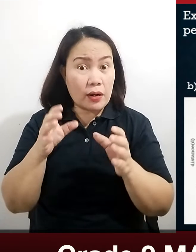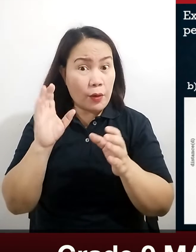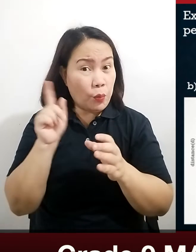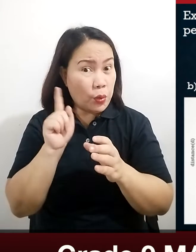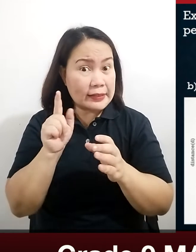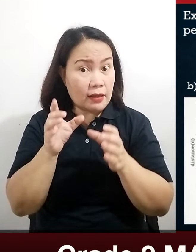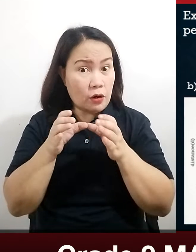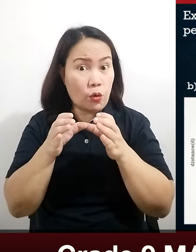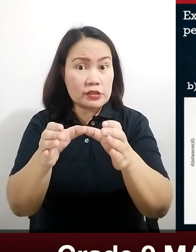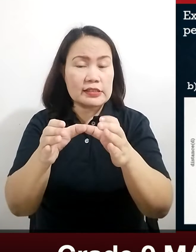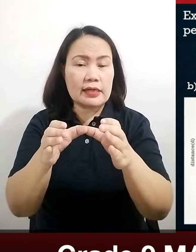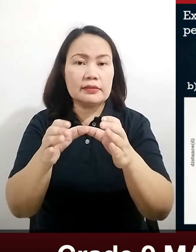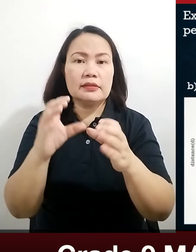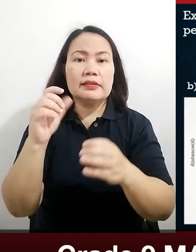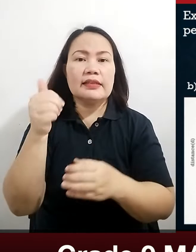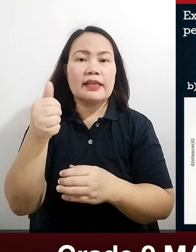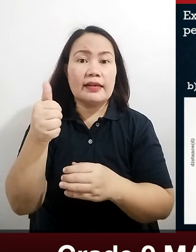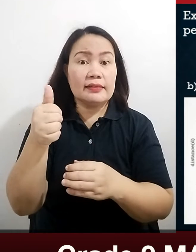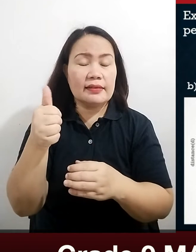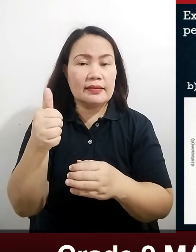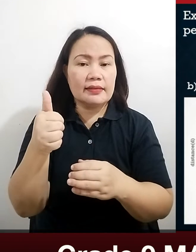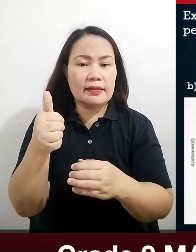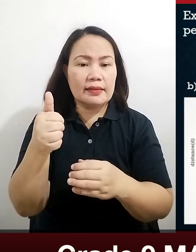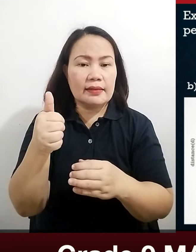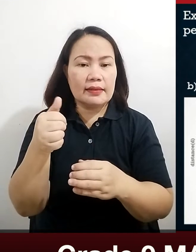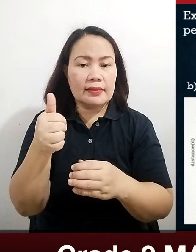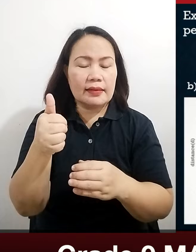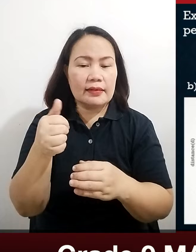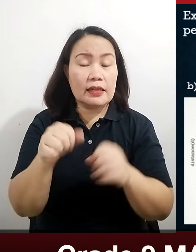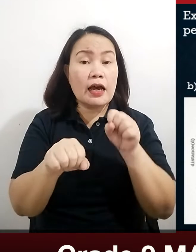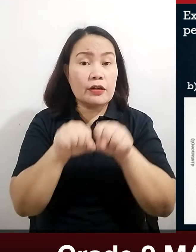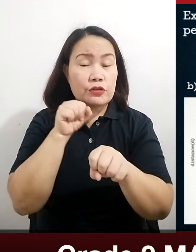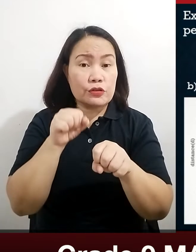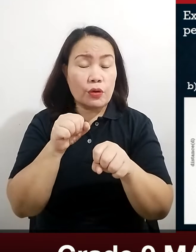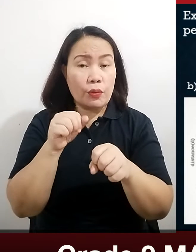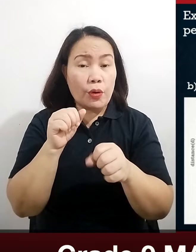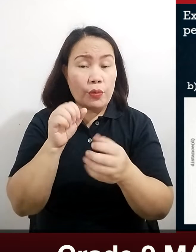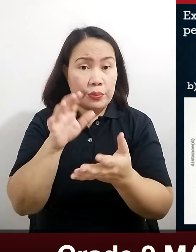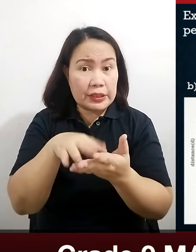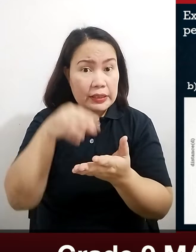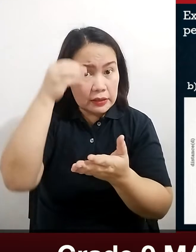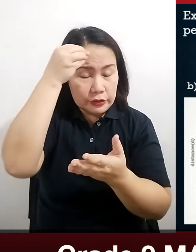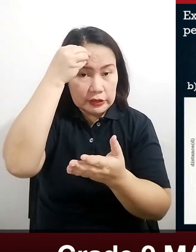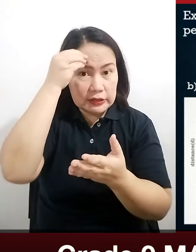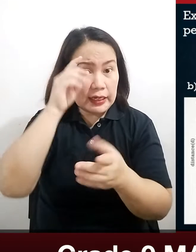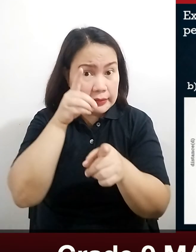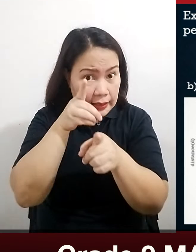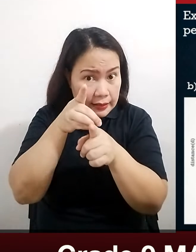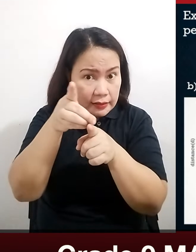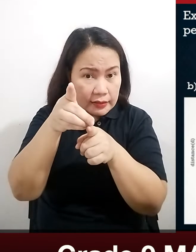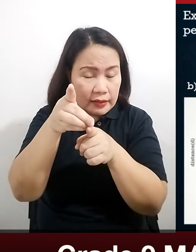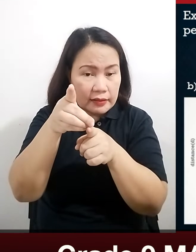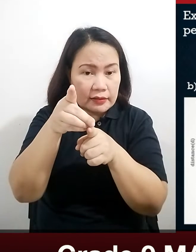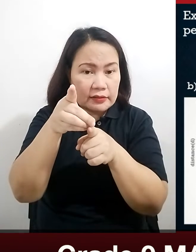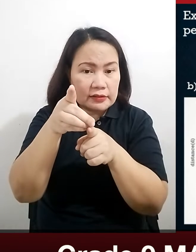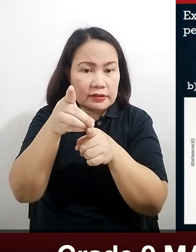10. Di ba yung kanina? So, lahat dito 10. So, malalaman kasi natin na direct variation kapag